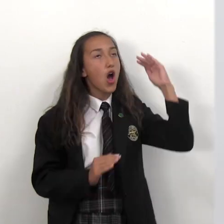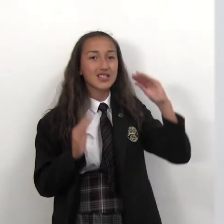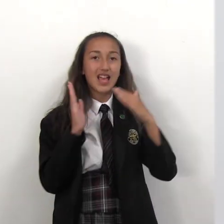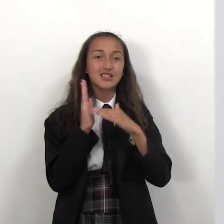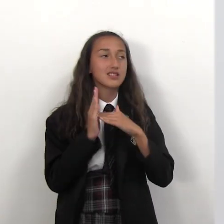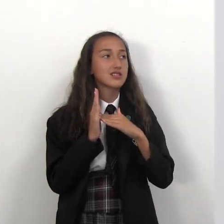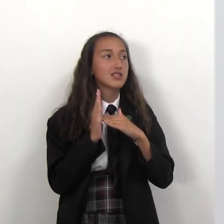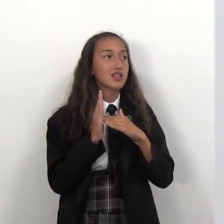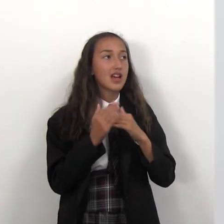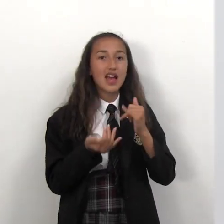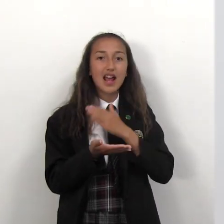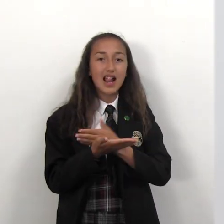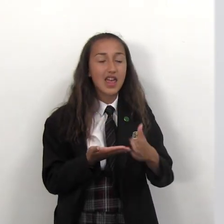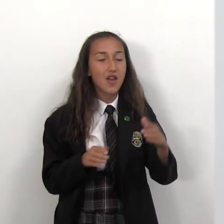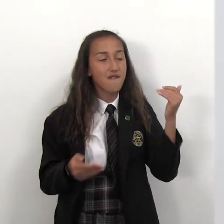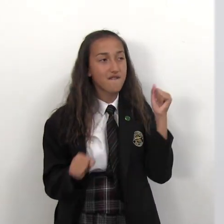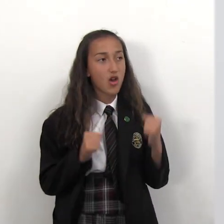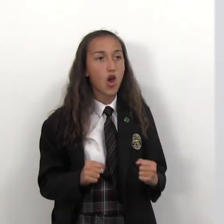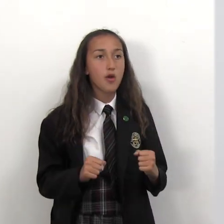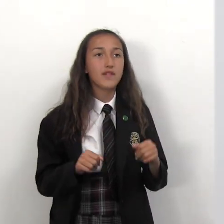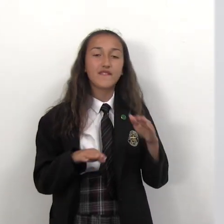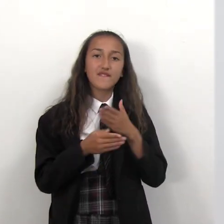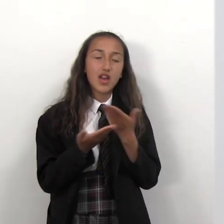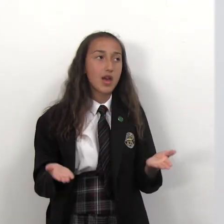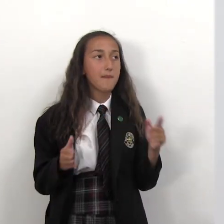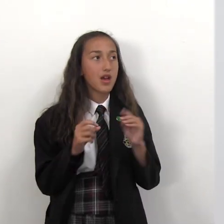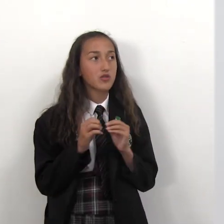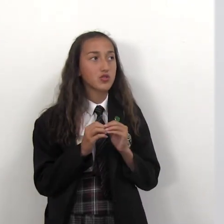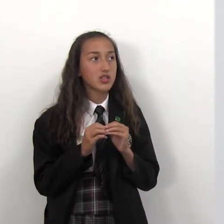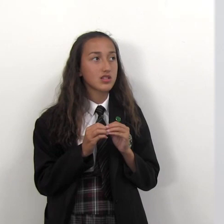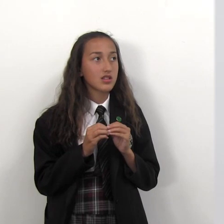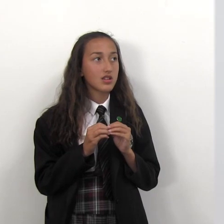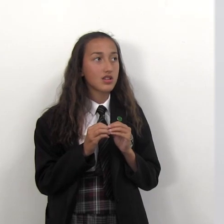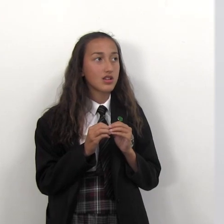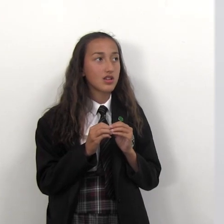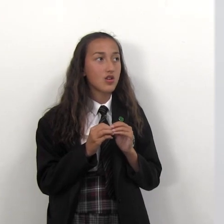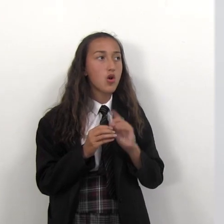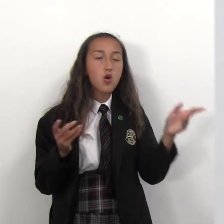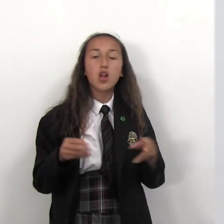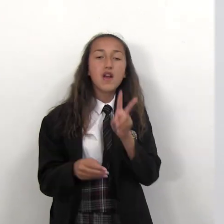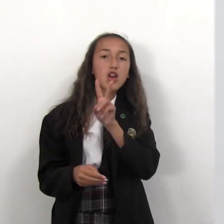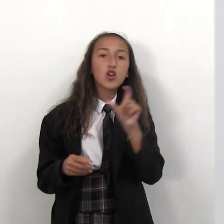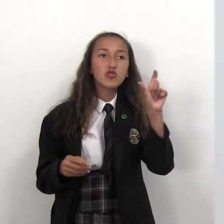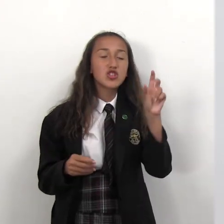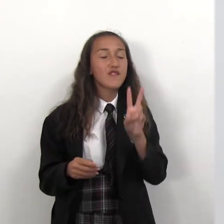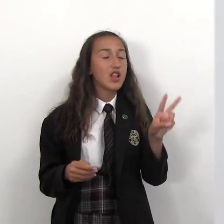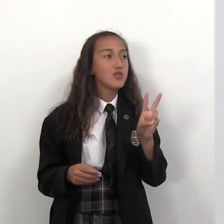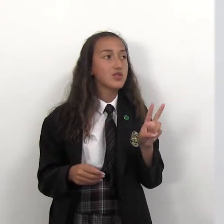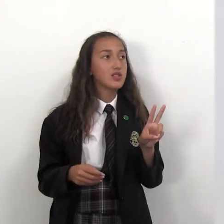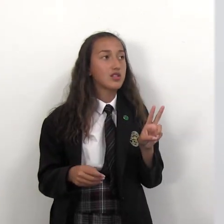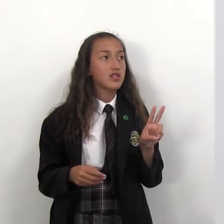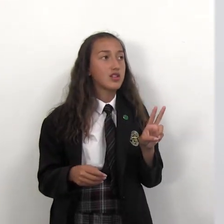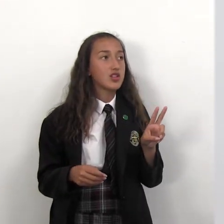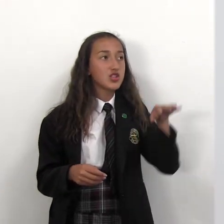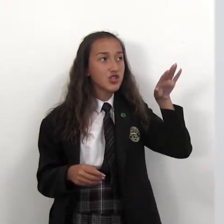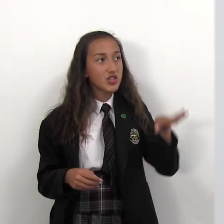standards, clear, firm but fair boundaries, all underpinned by our Christian values, which has children at